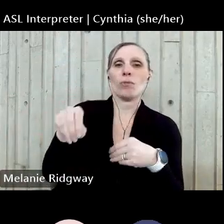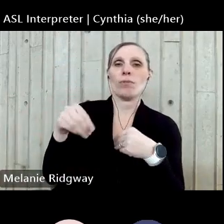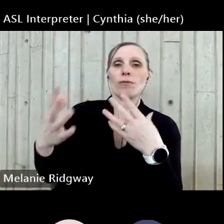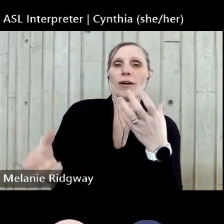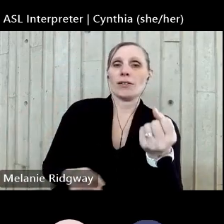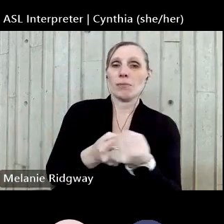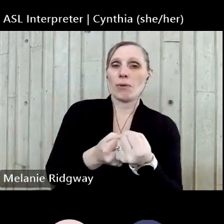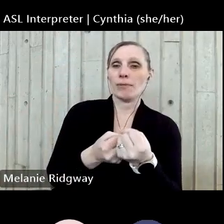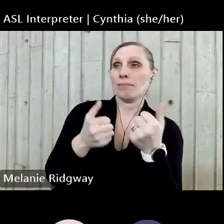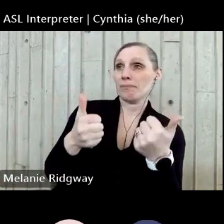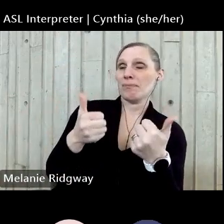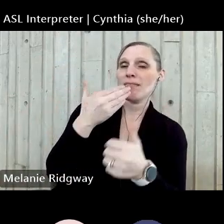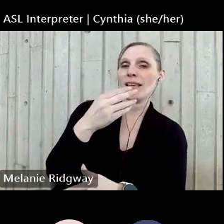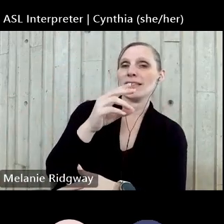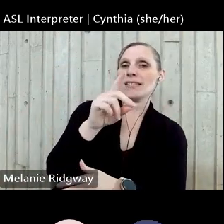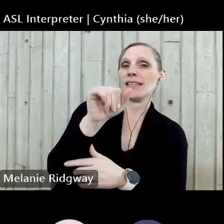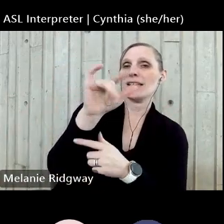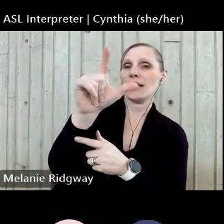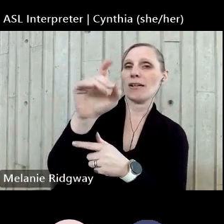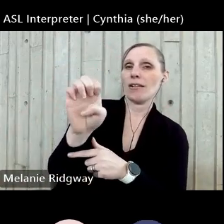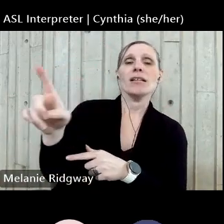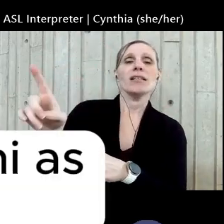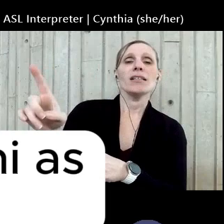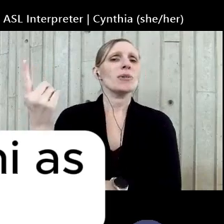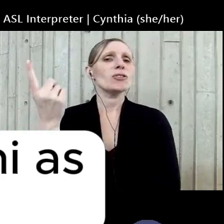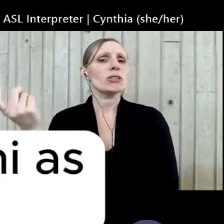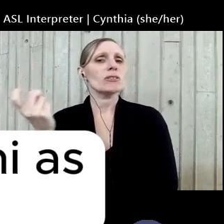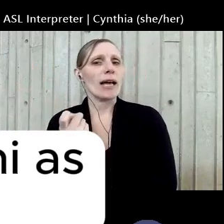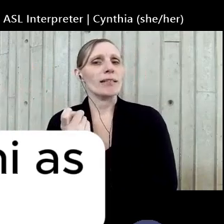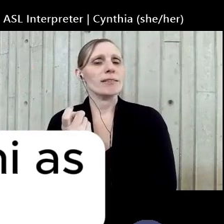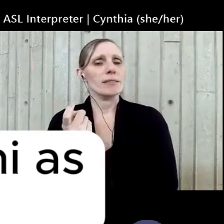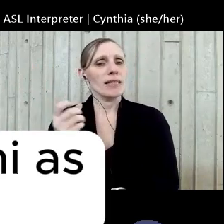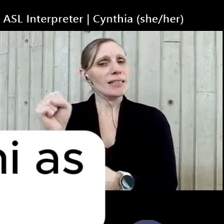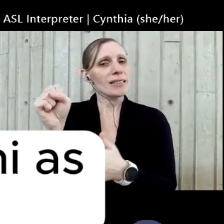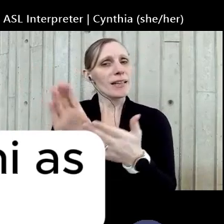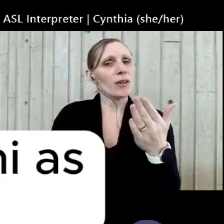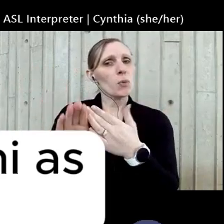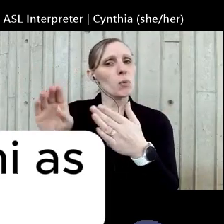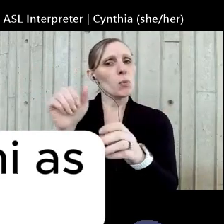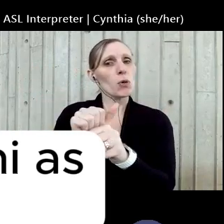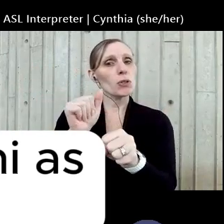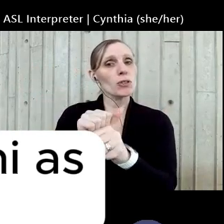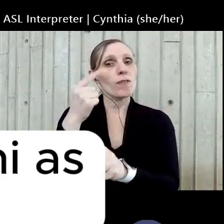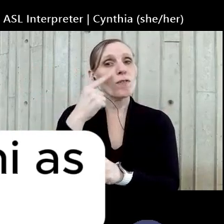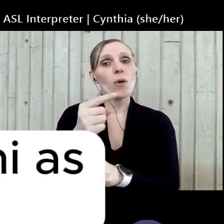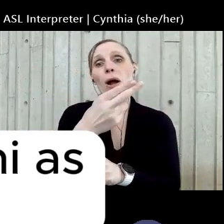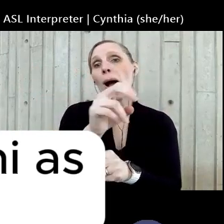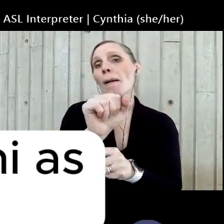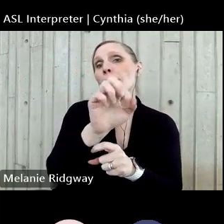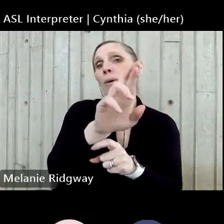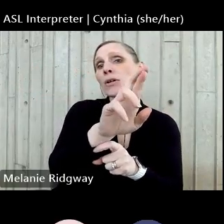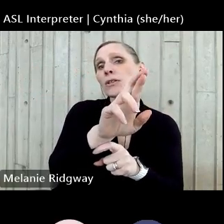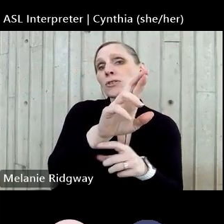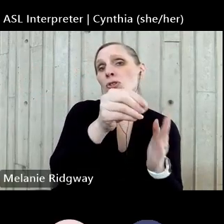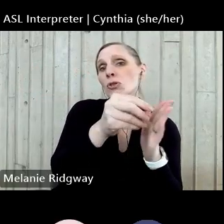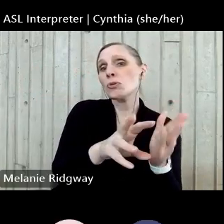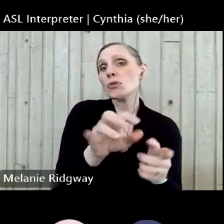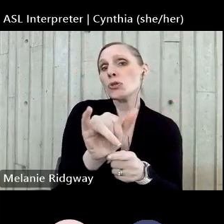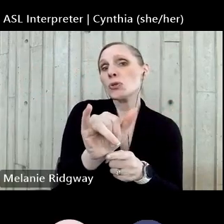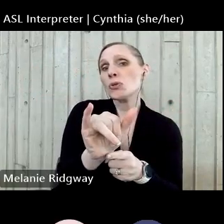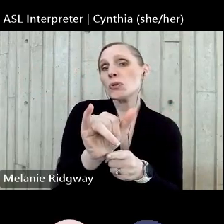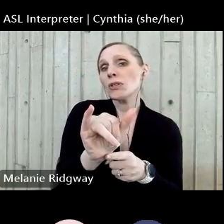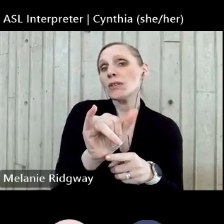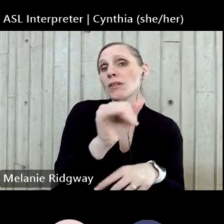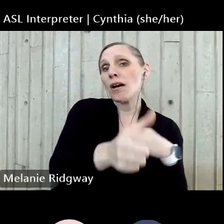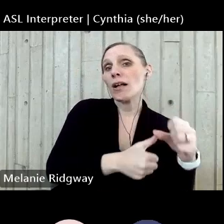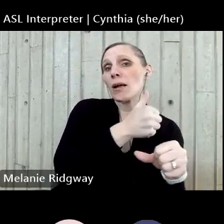Thanks, Danielle. One question, a student just asked, is Seneca Works available for Humber alumni as well? No,